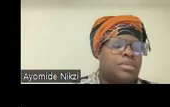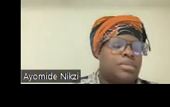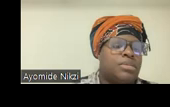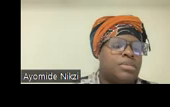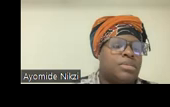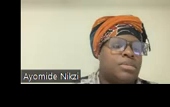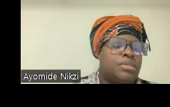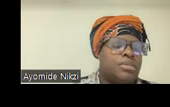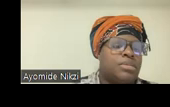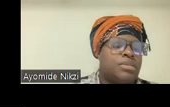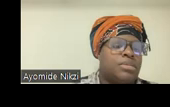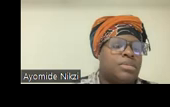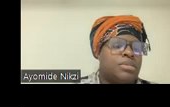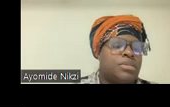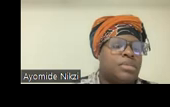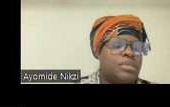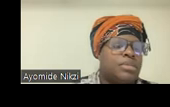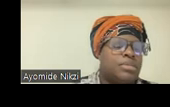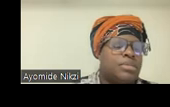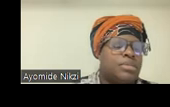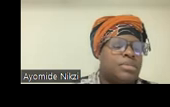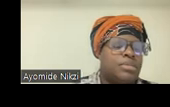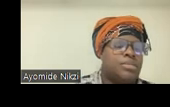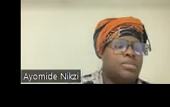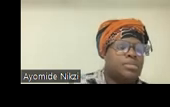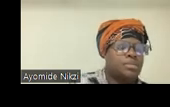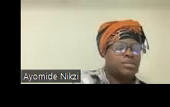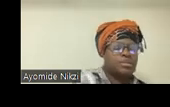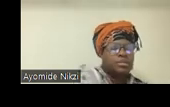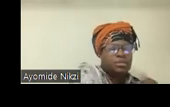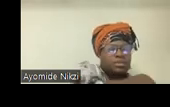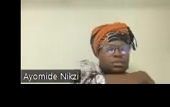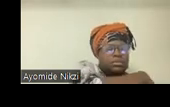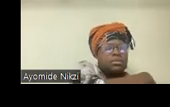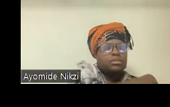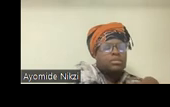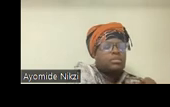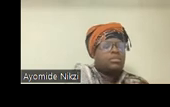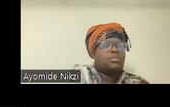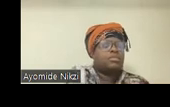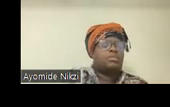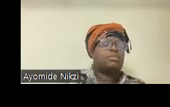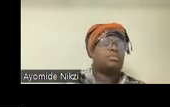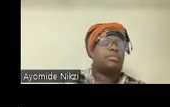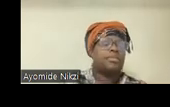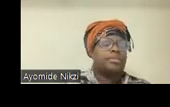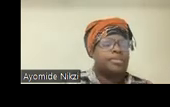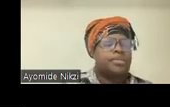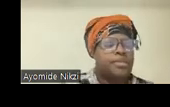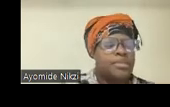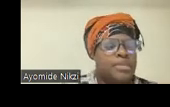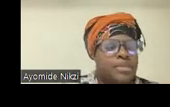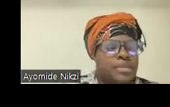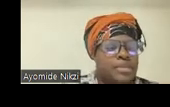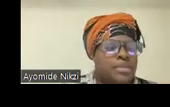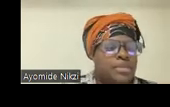policy. The number of named employees who have received two or more sustained complaints within 1 year to the extent